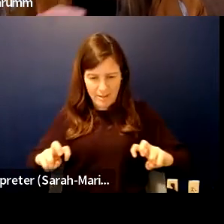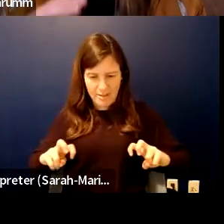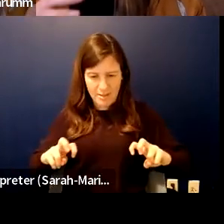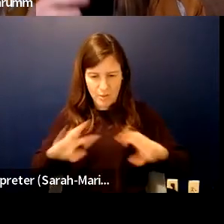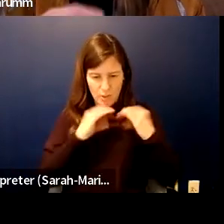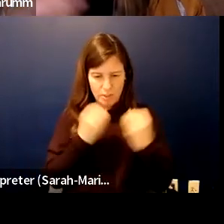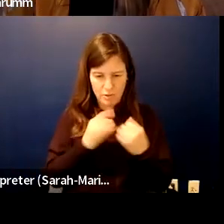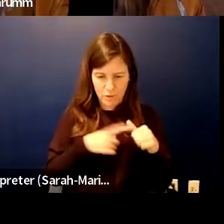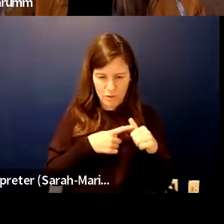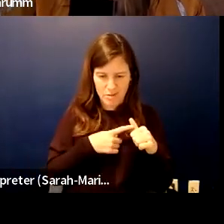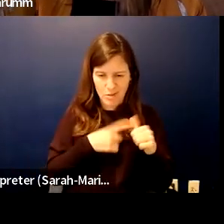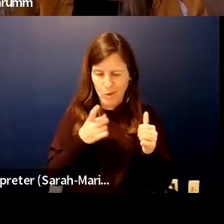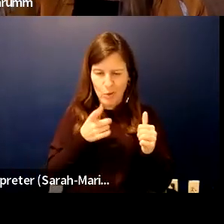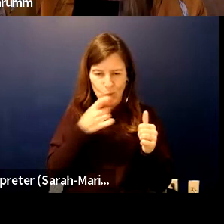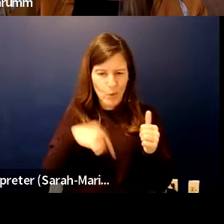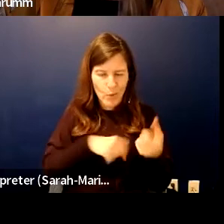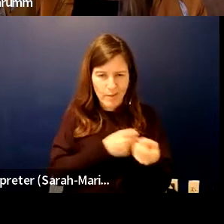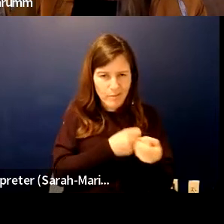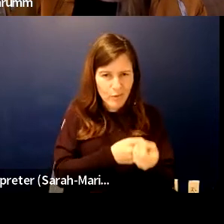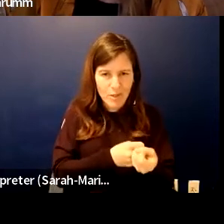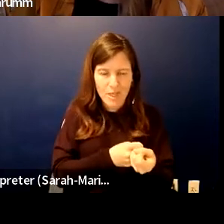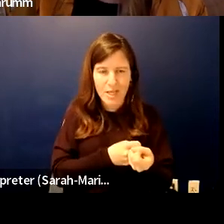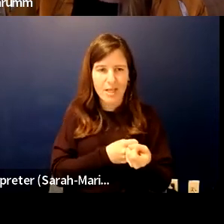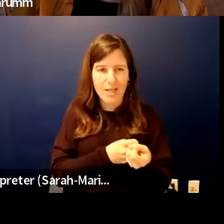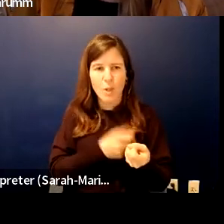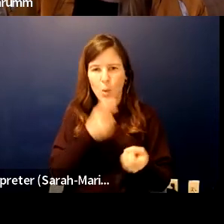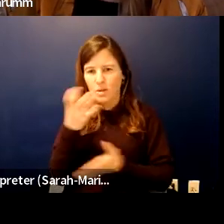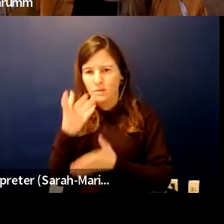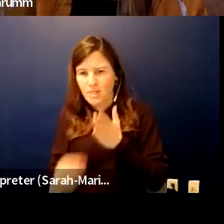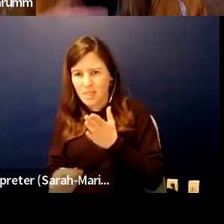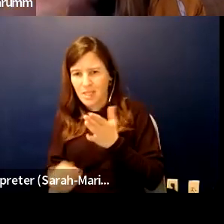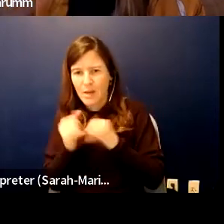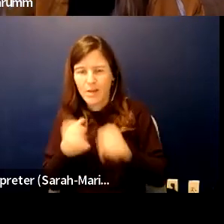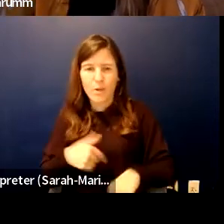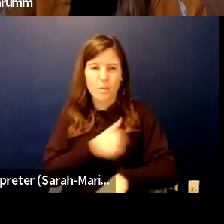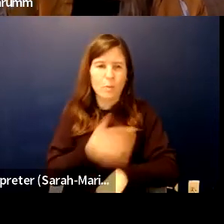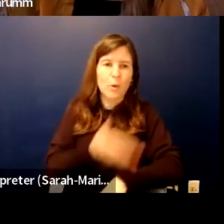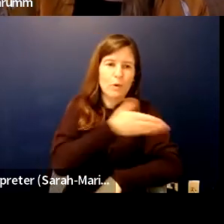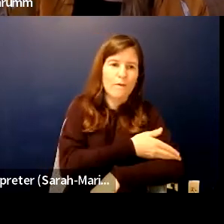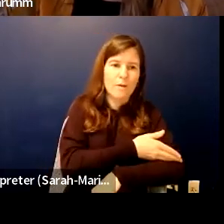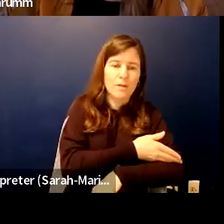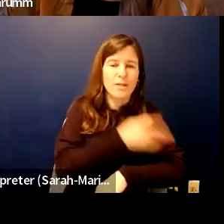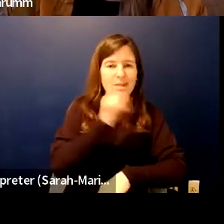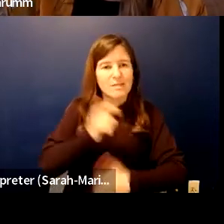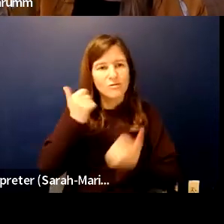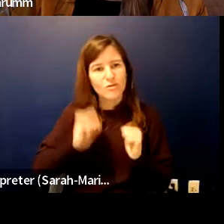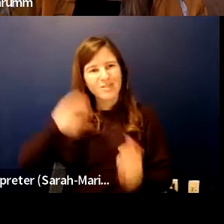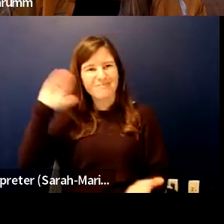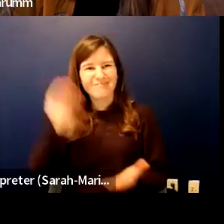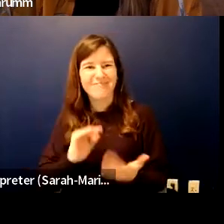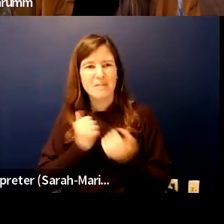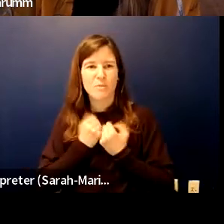therefore further the helpfulness that will be coming and lessen the burnout that may be happening to